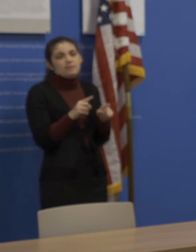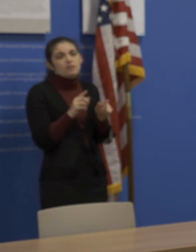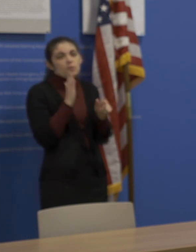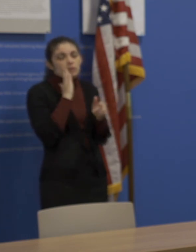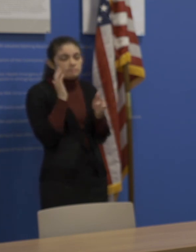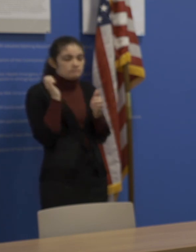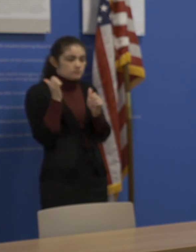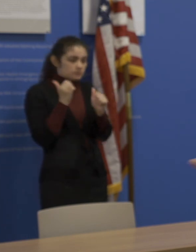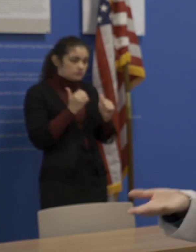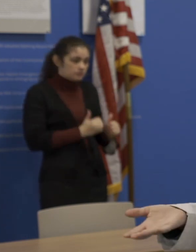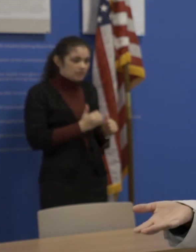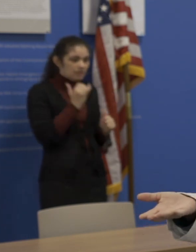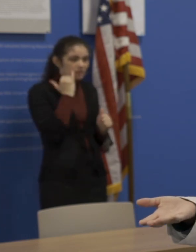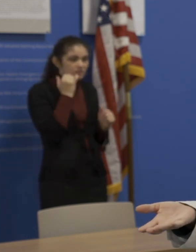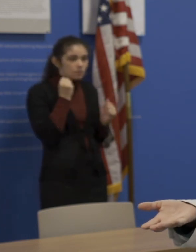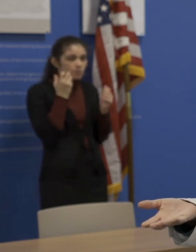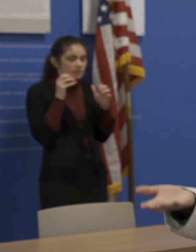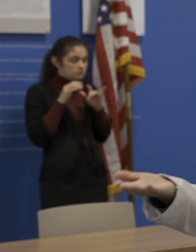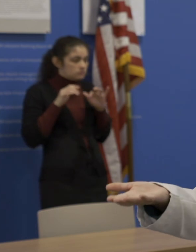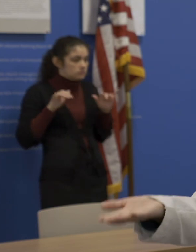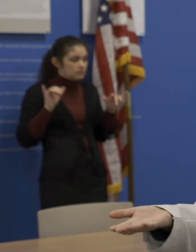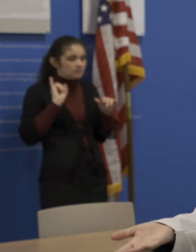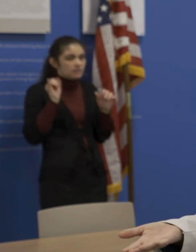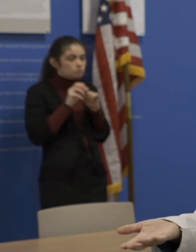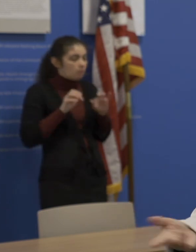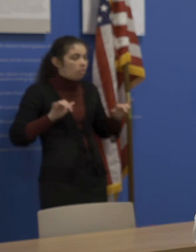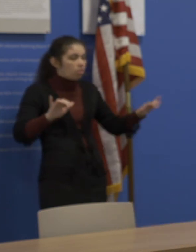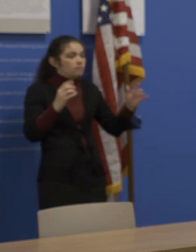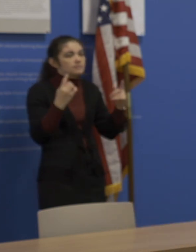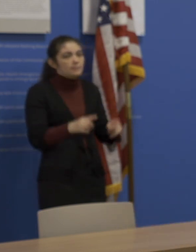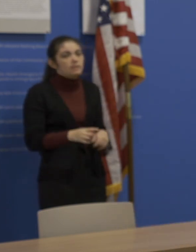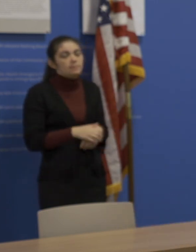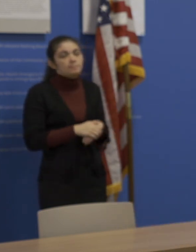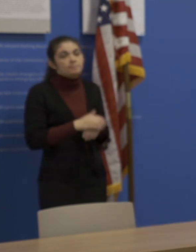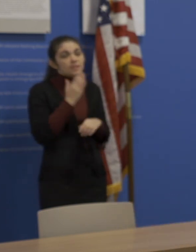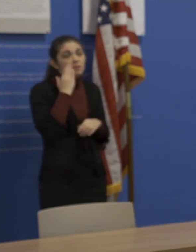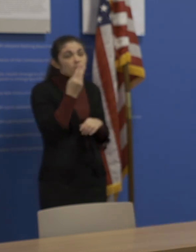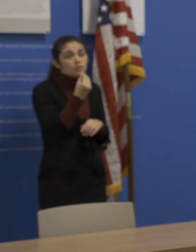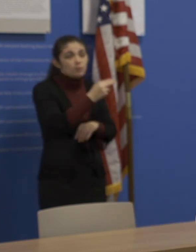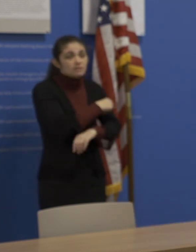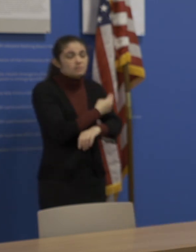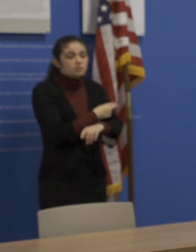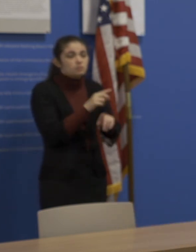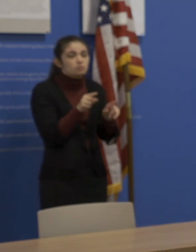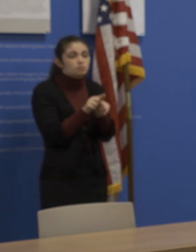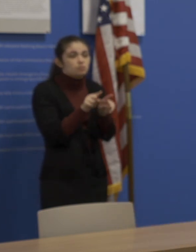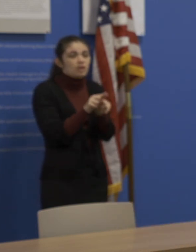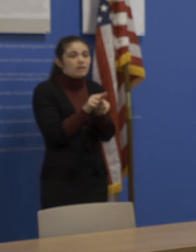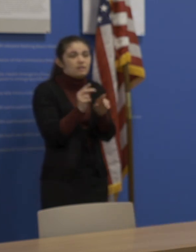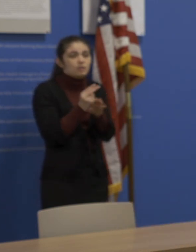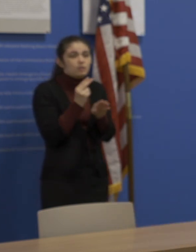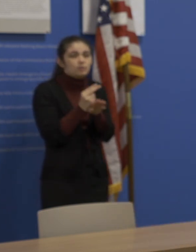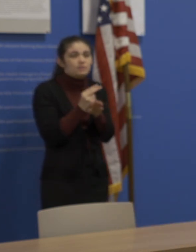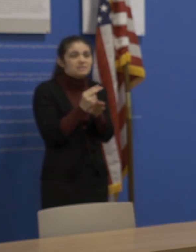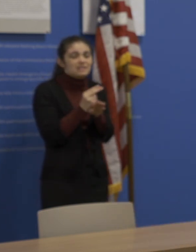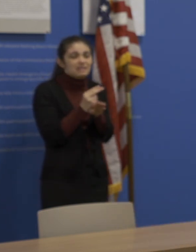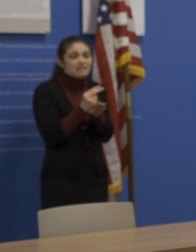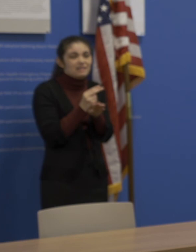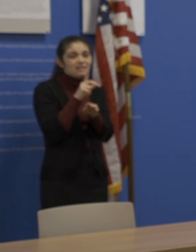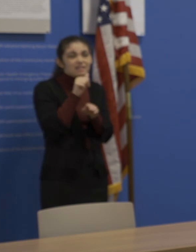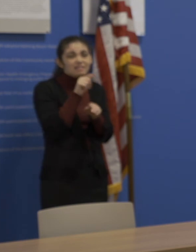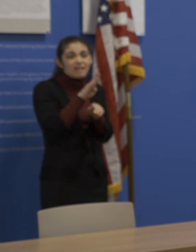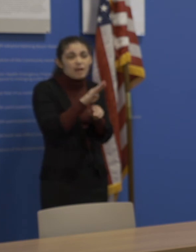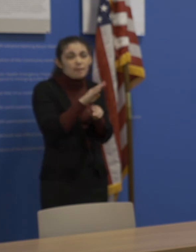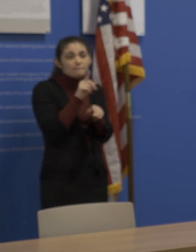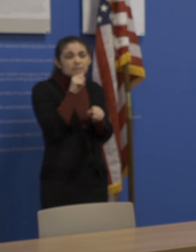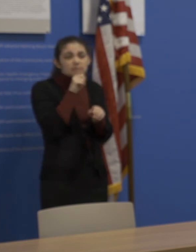to dwindle if we have such widespread infection that everybody has it. I know some hospitals have also tried to funnel admissions who we know are lab confirmed